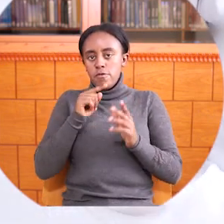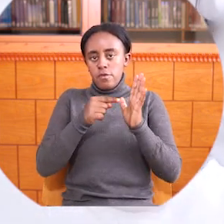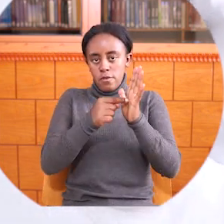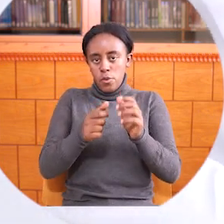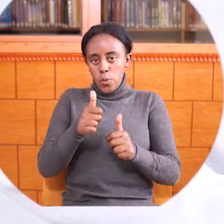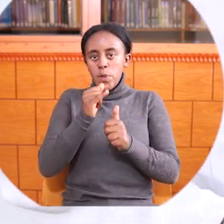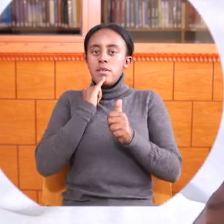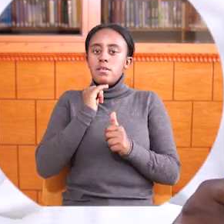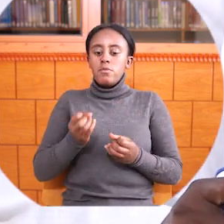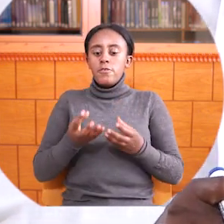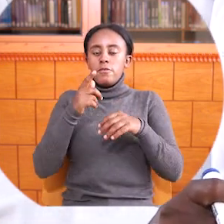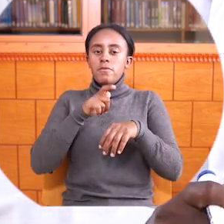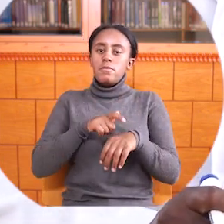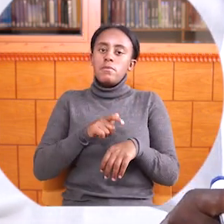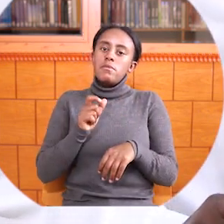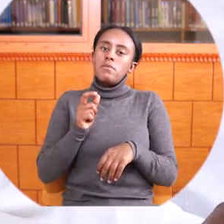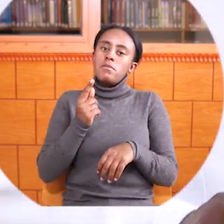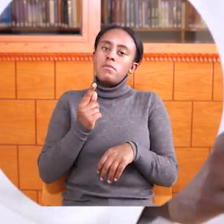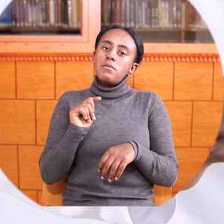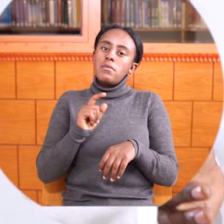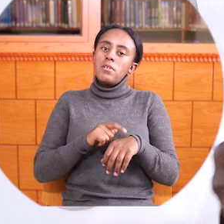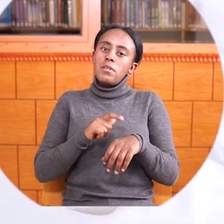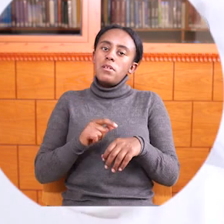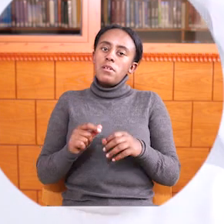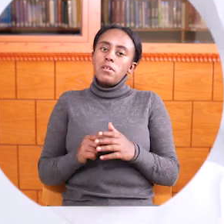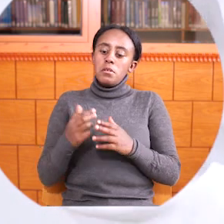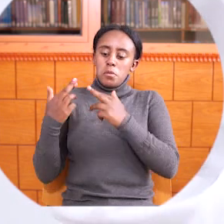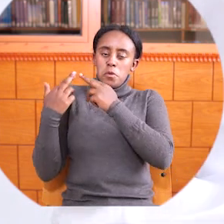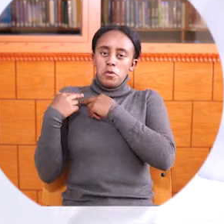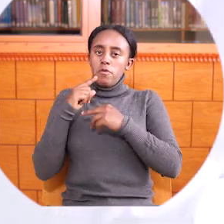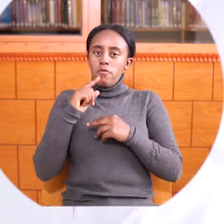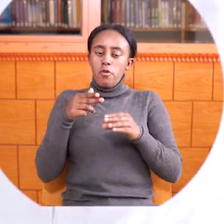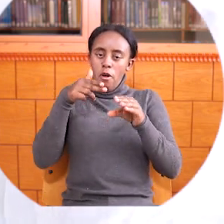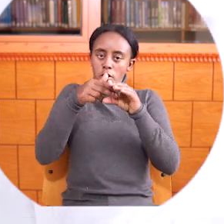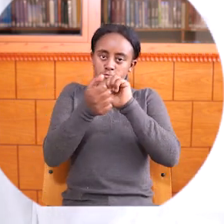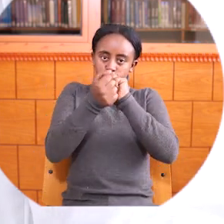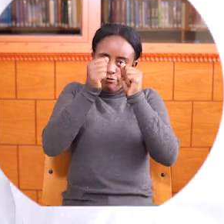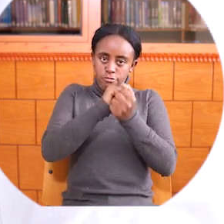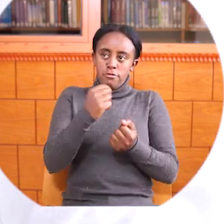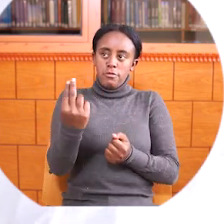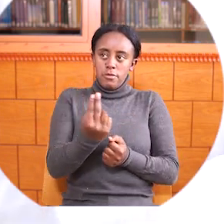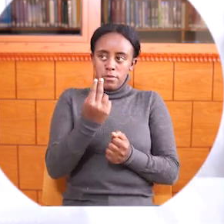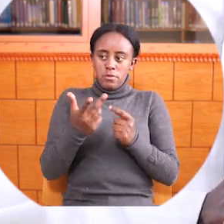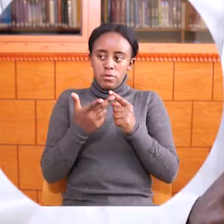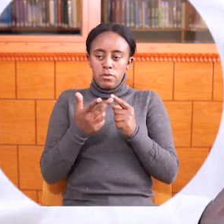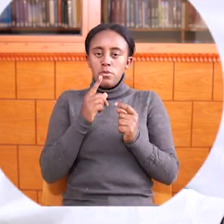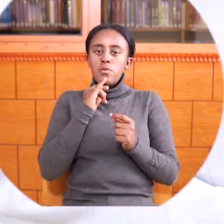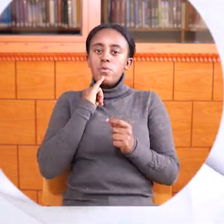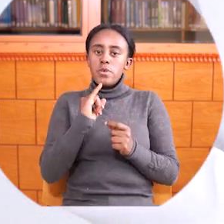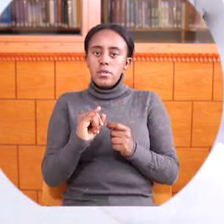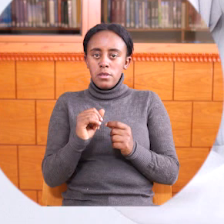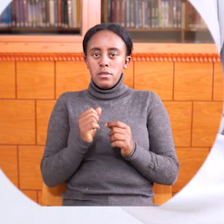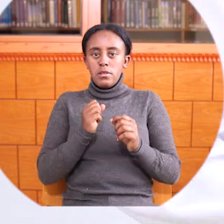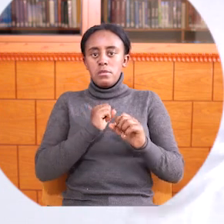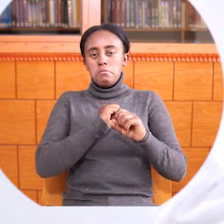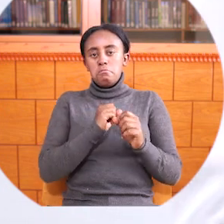which is most of time responsible for the transpiration and the gas exchange. The third one is guard cell.